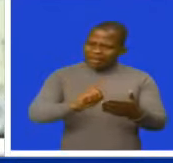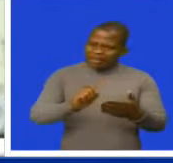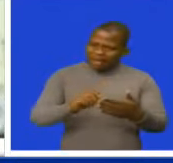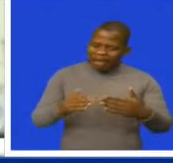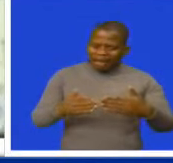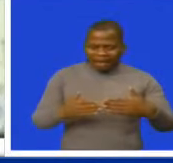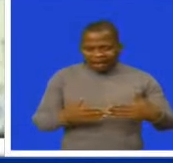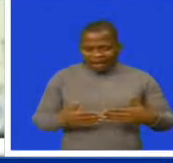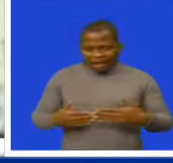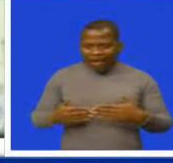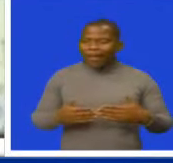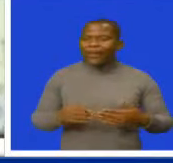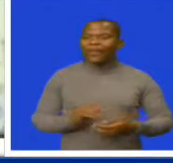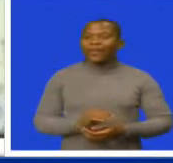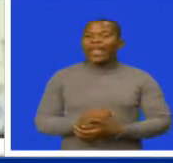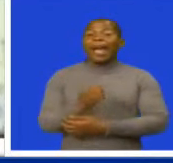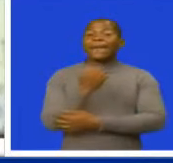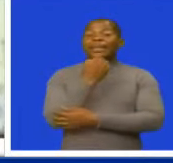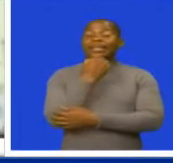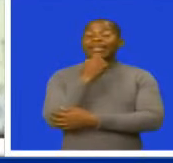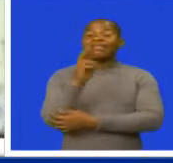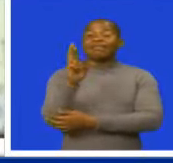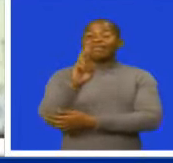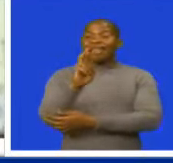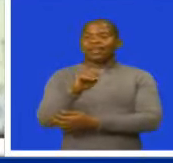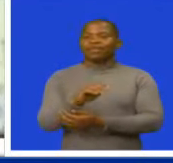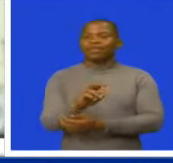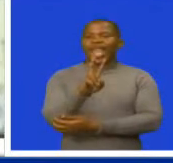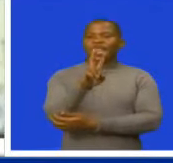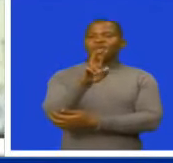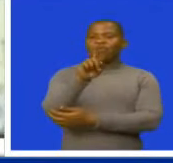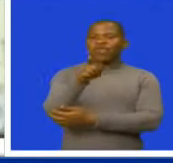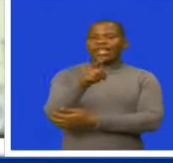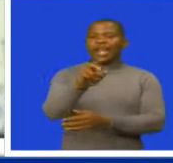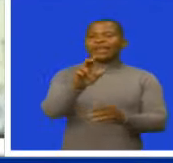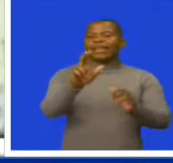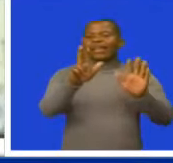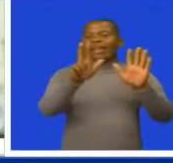Sifunza sakamanzini sinemaswati langu